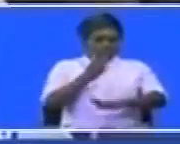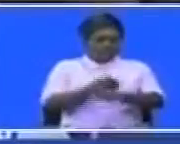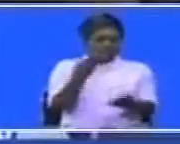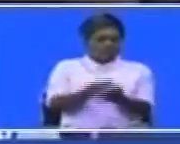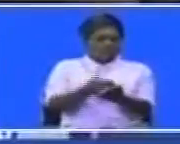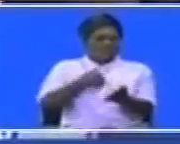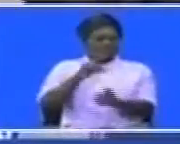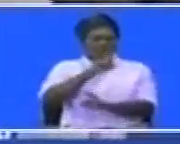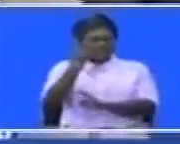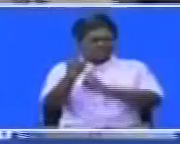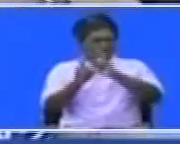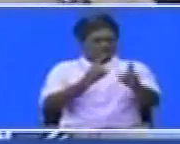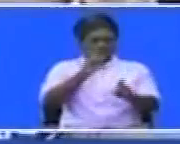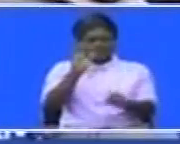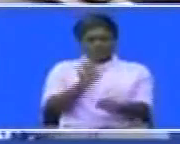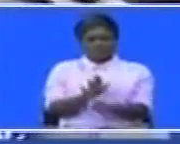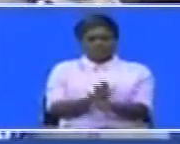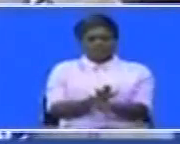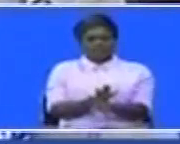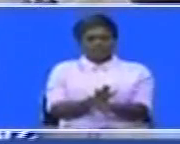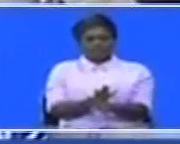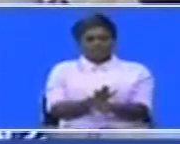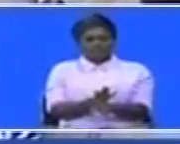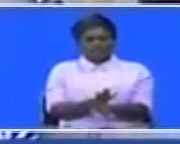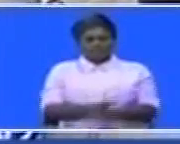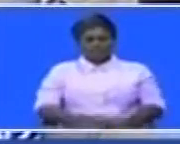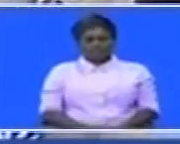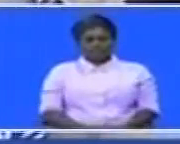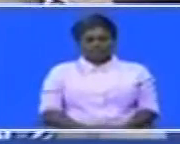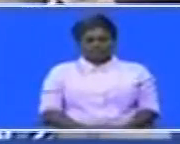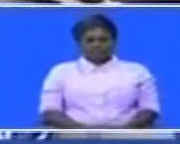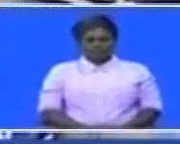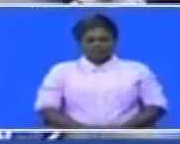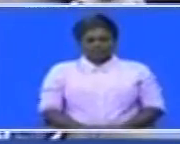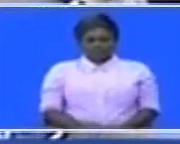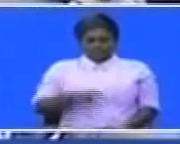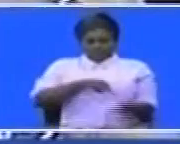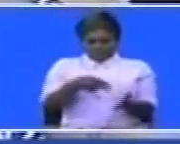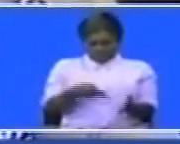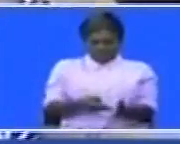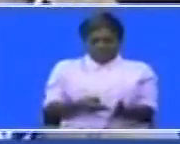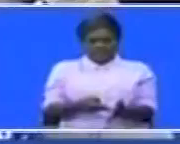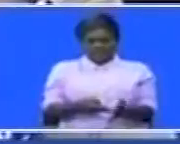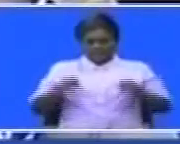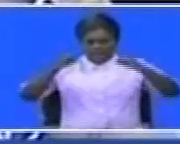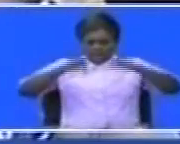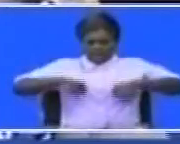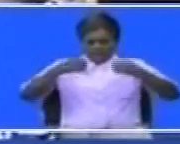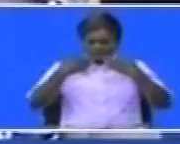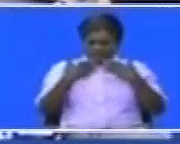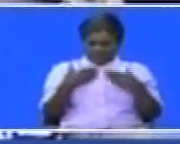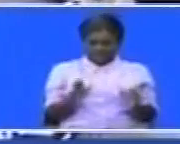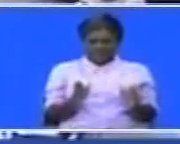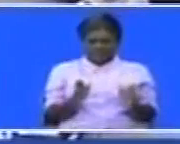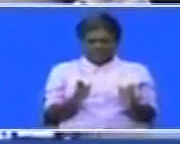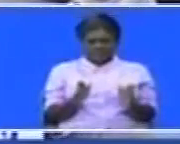haba. Obviously because of greed, you wanted more money. So moderate your greed. Si mbaya